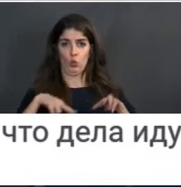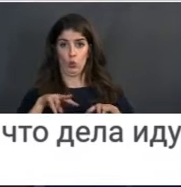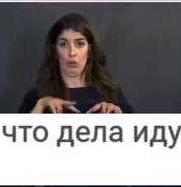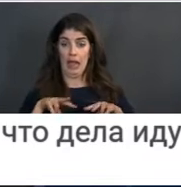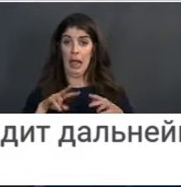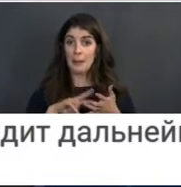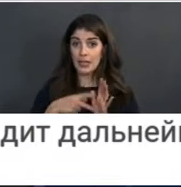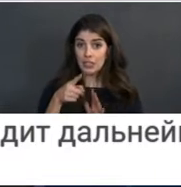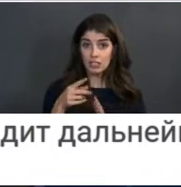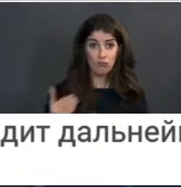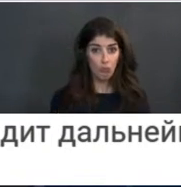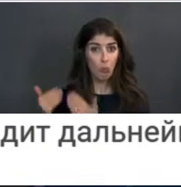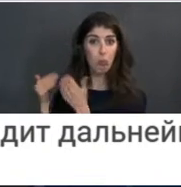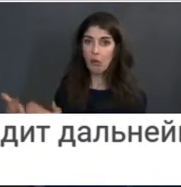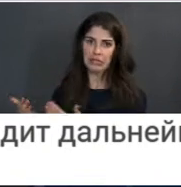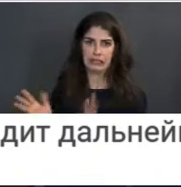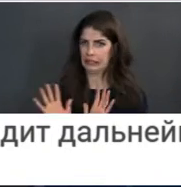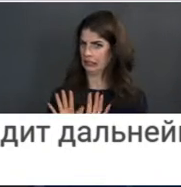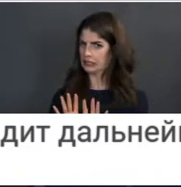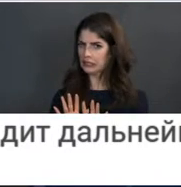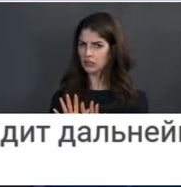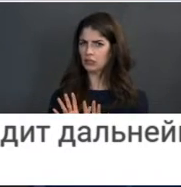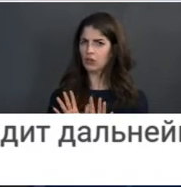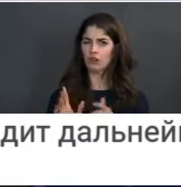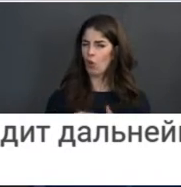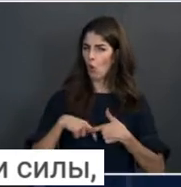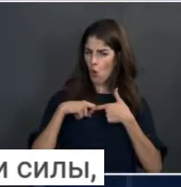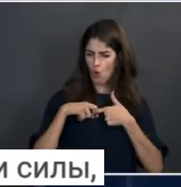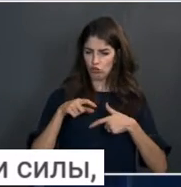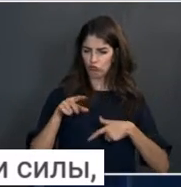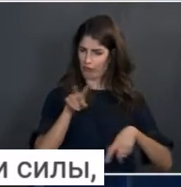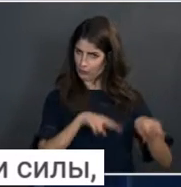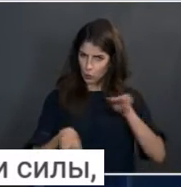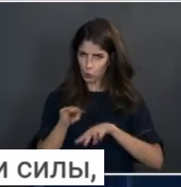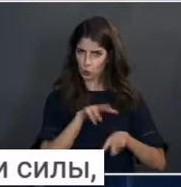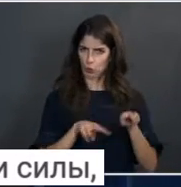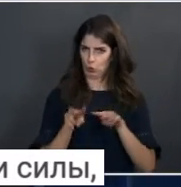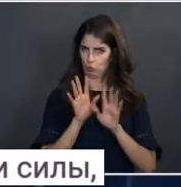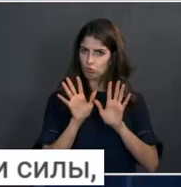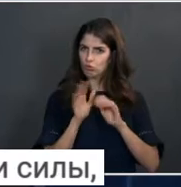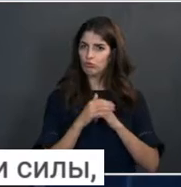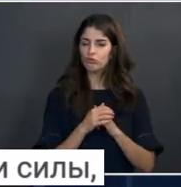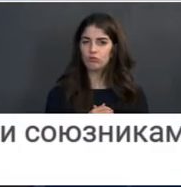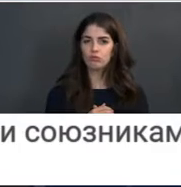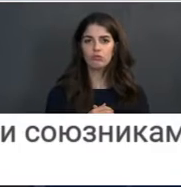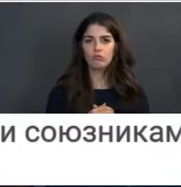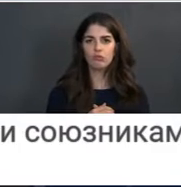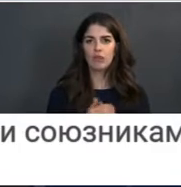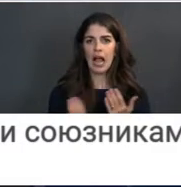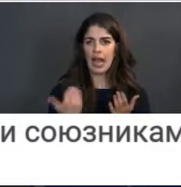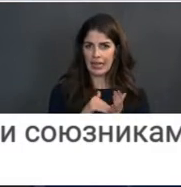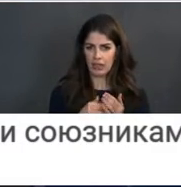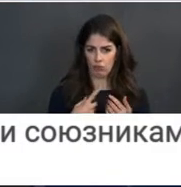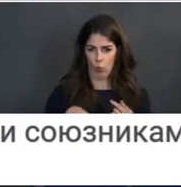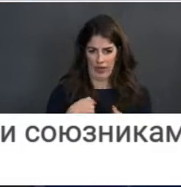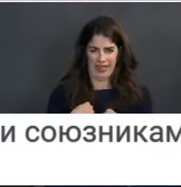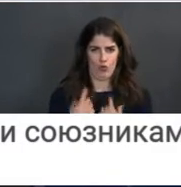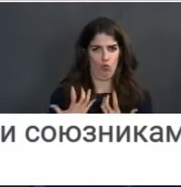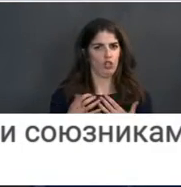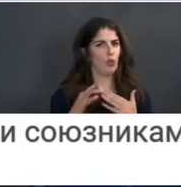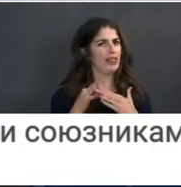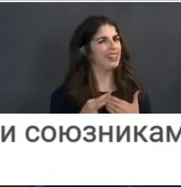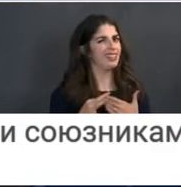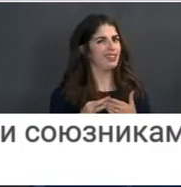moving forward. We are just reviewing what the path forward looks like and doing that, again, from a position of strength, which means coordinating with our